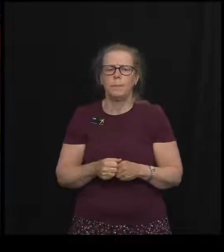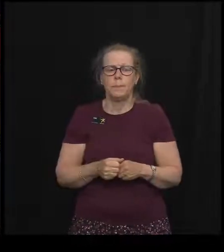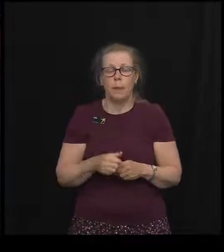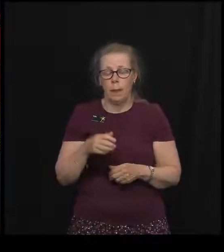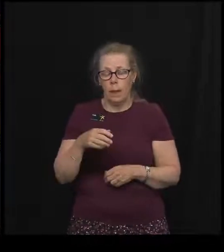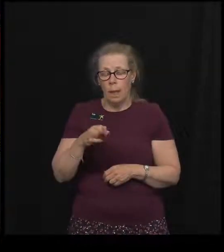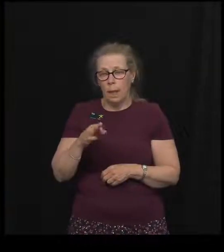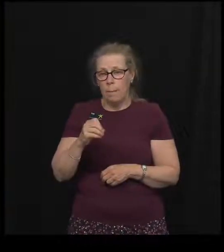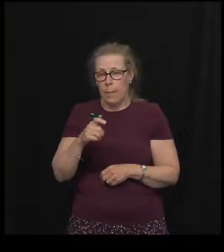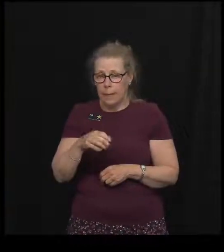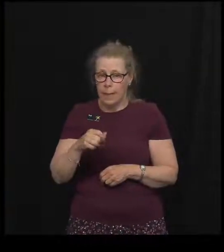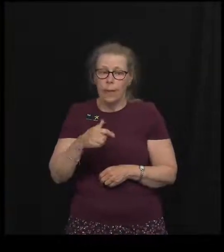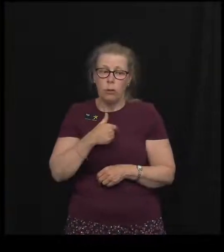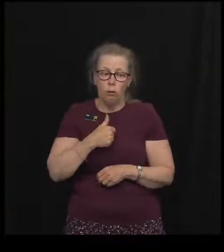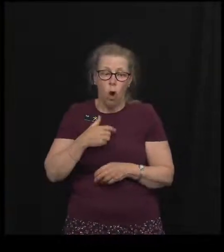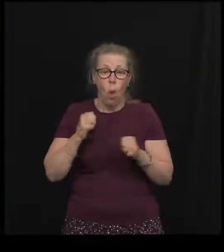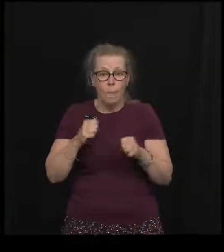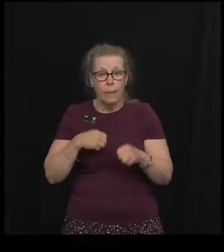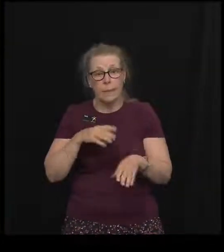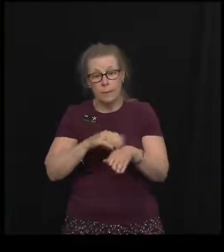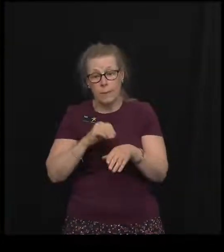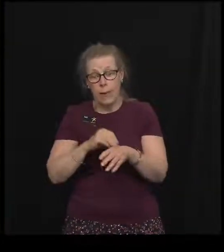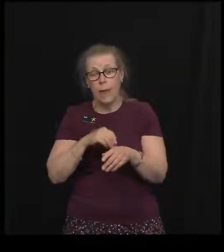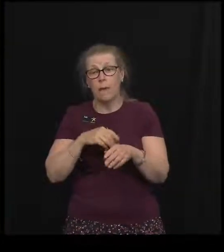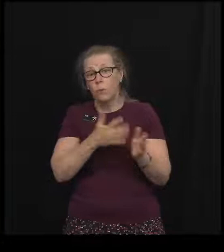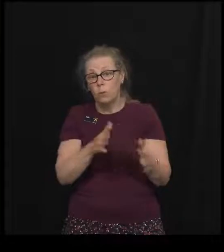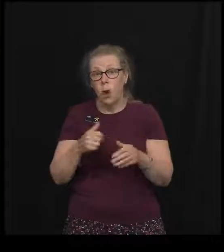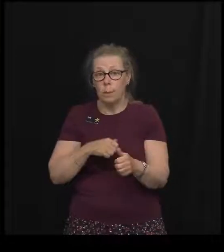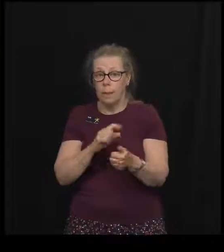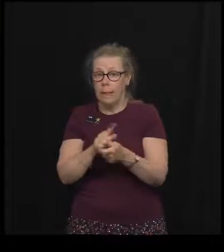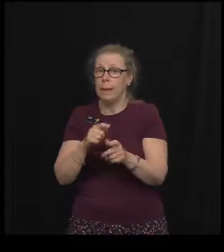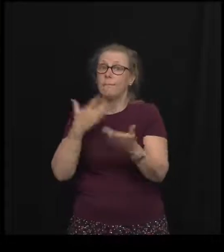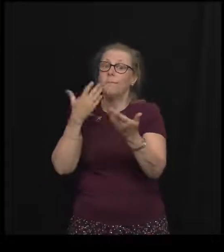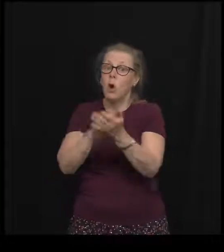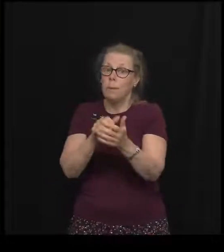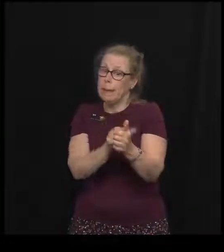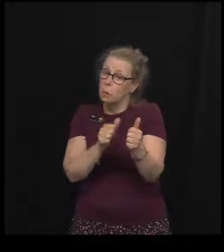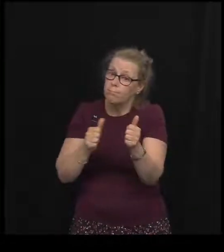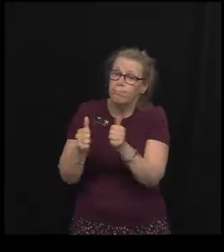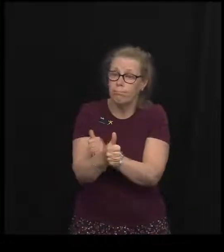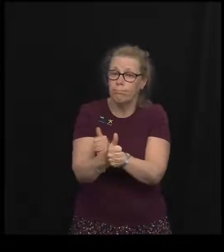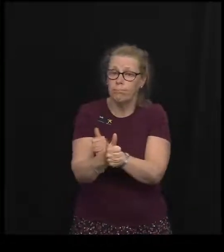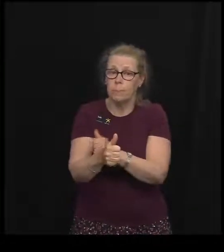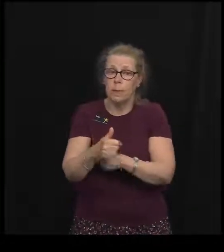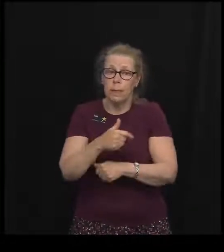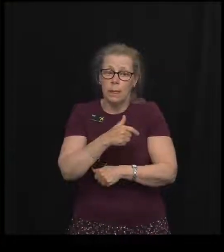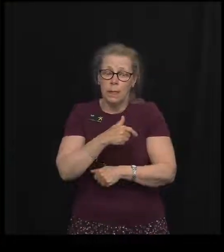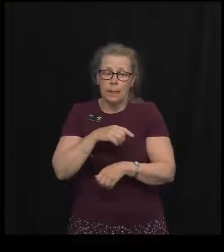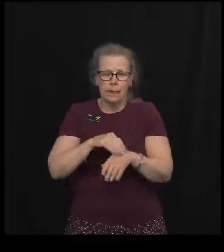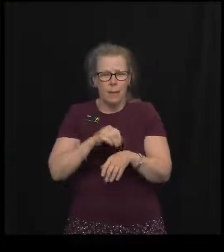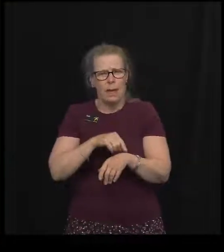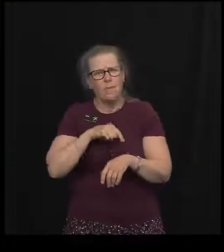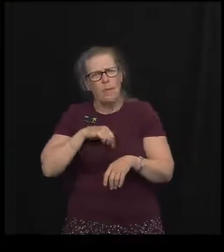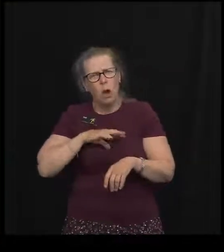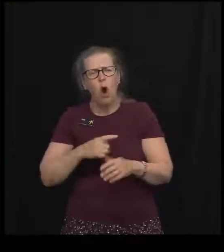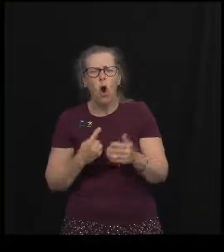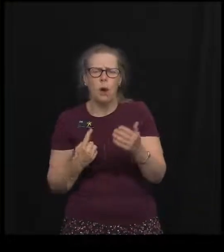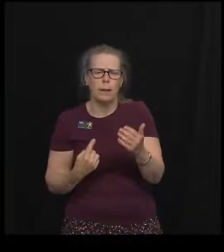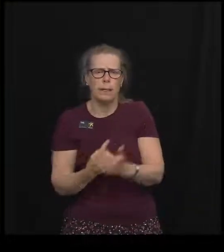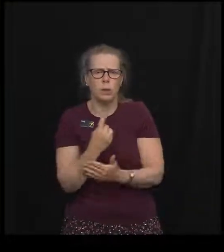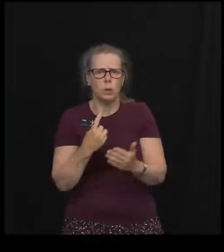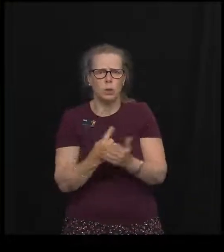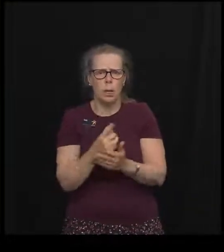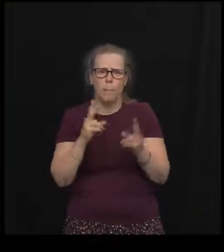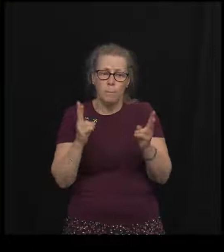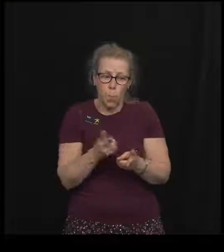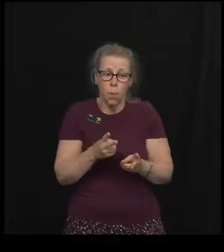to be a leader, because if a country like Sweden start to talk about not having the resources to both fix challenges